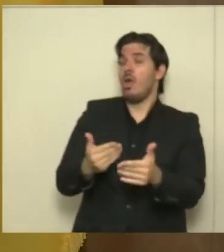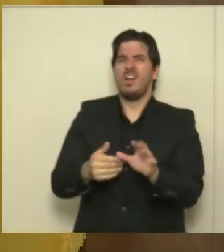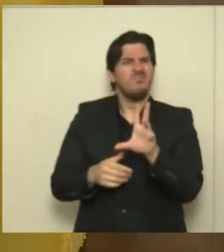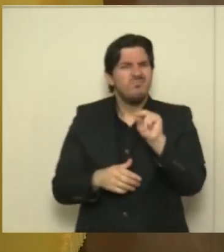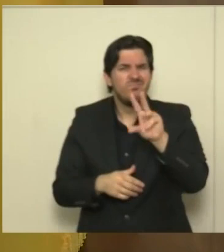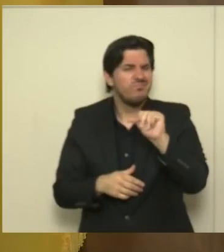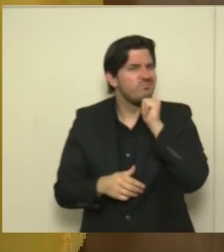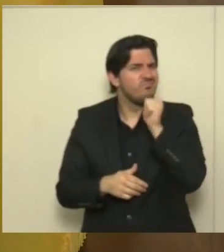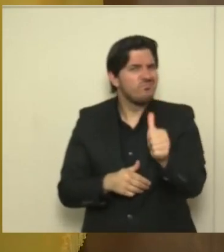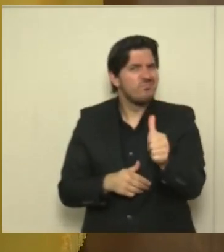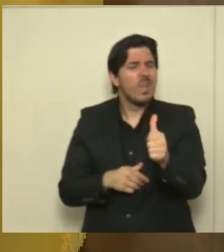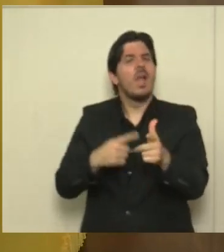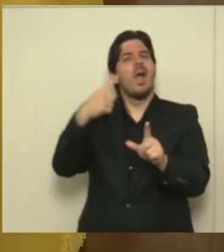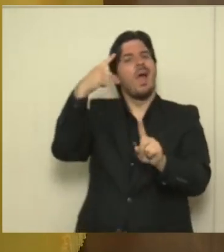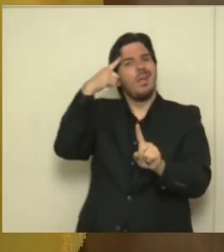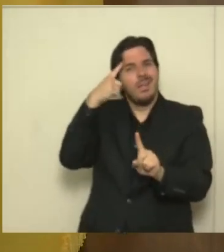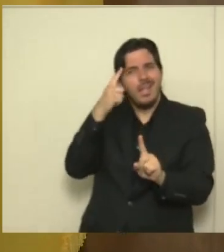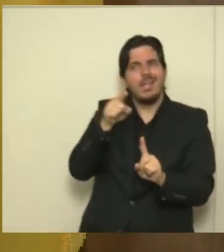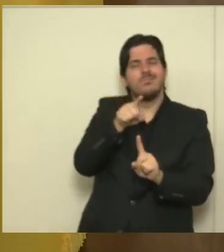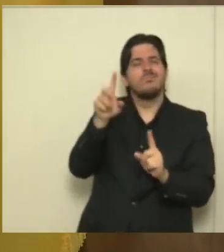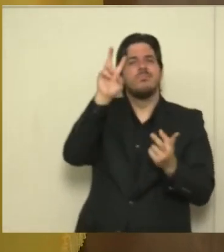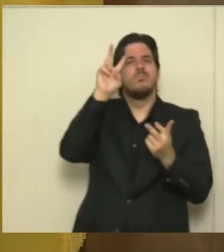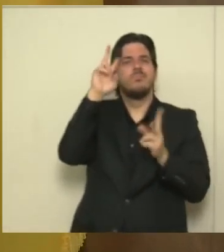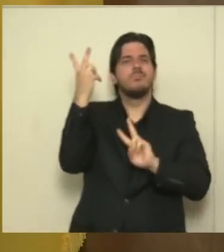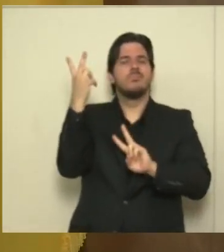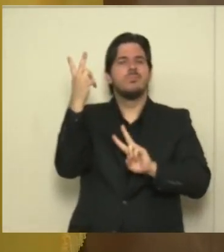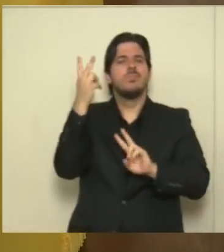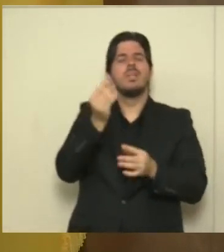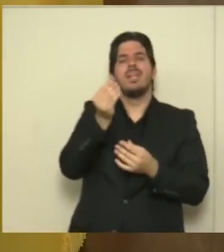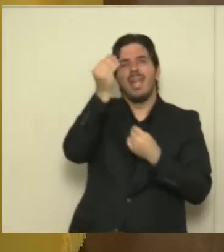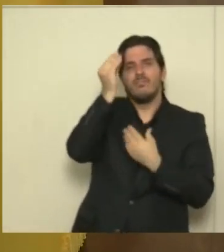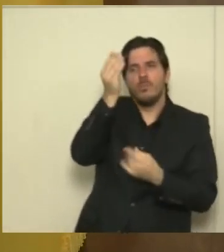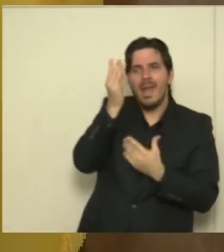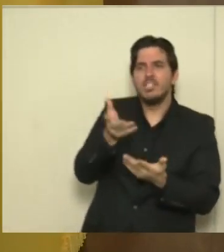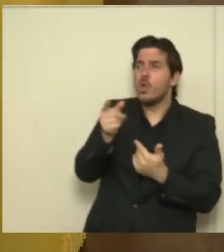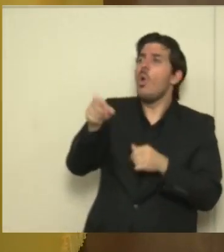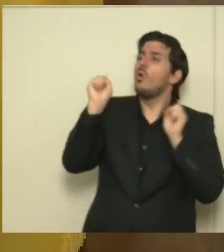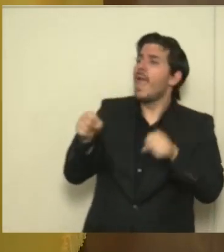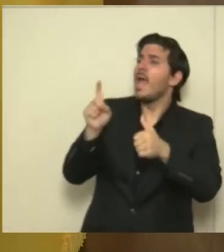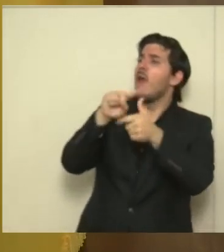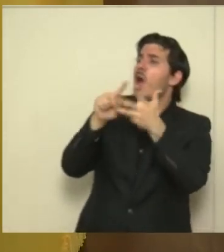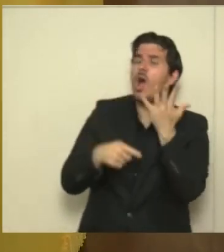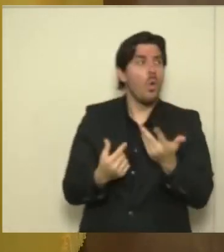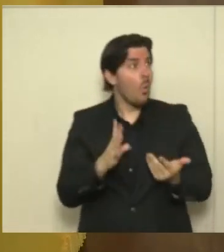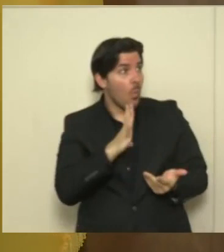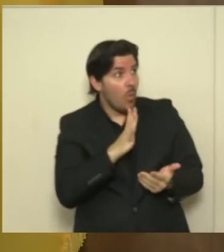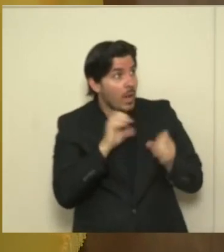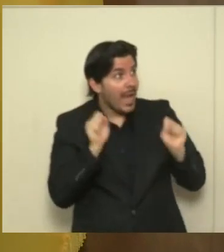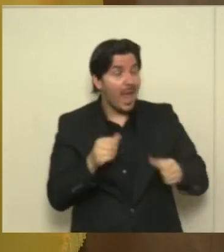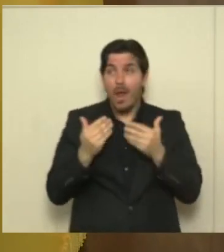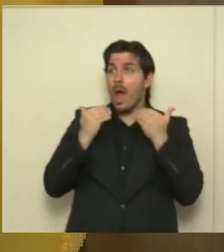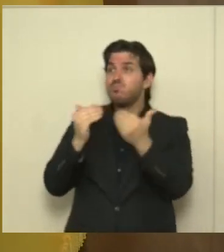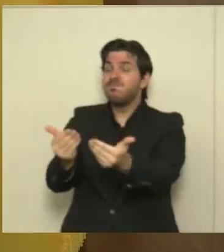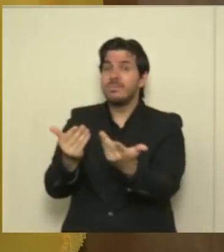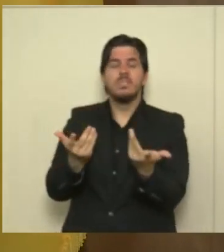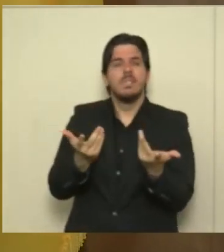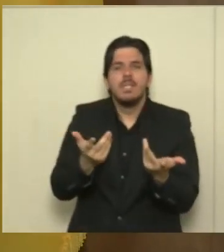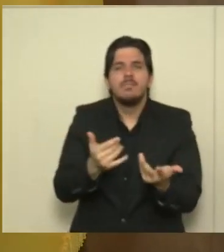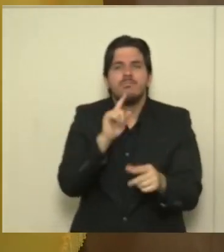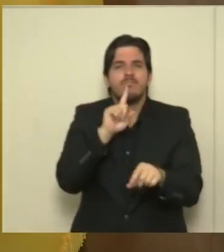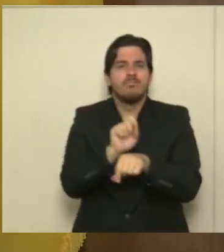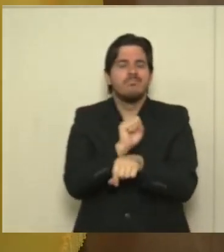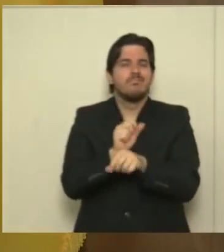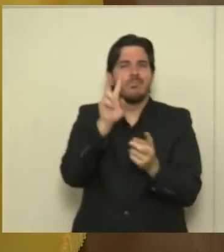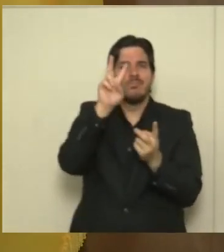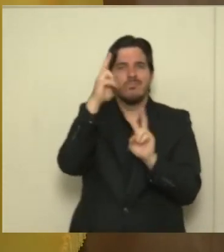mistaken information about what they can do. It's real impatience, wanting to support our kids. Impatience is not a public